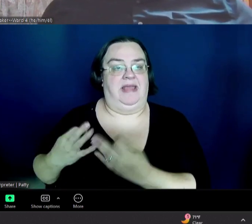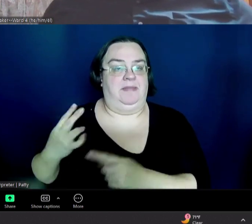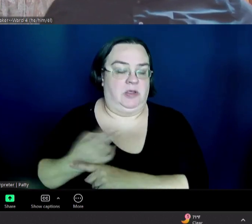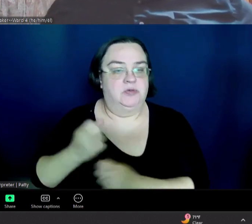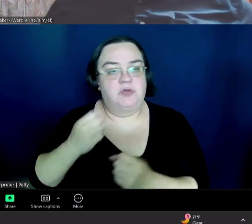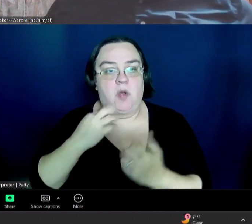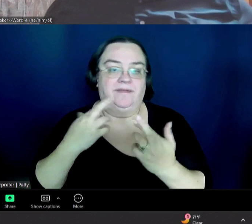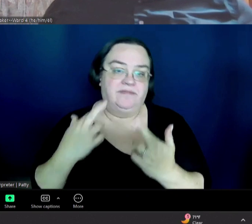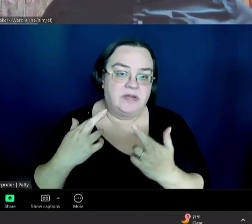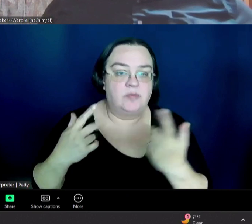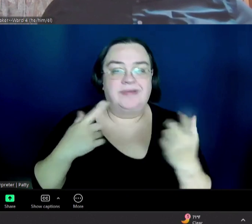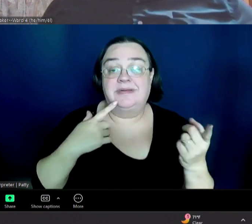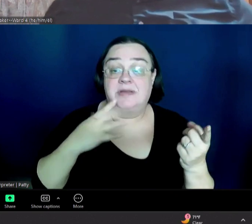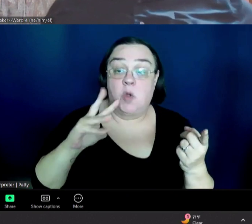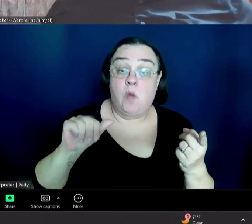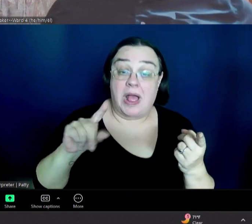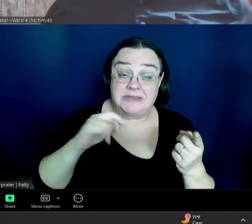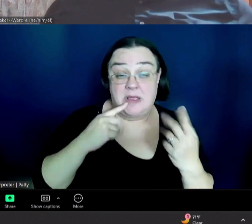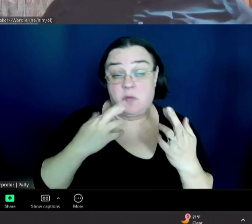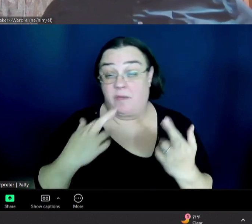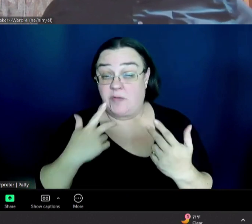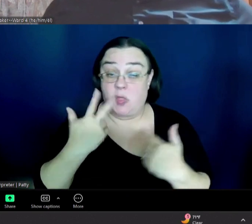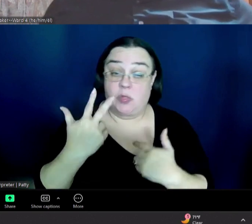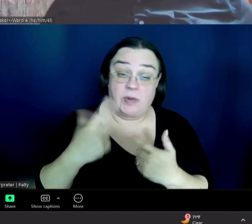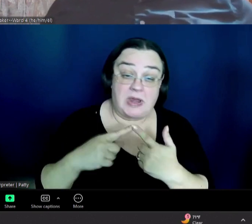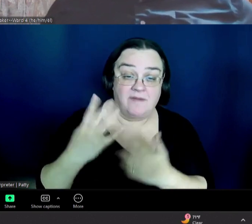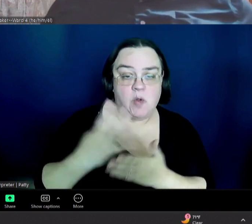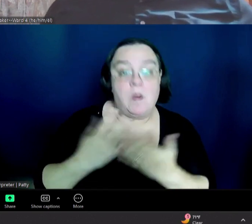get a 3 or 4 week turnaround. Right. We might make the 4th of